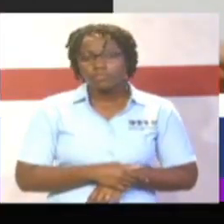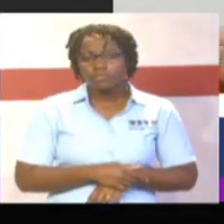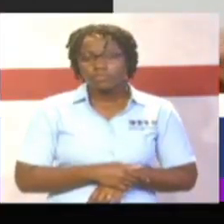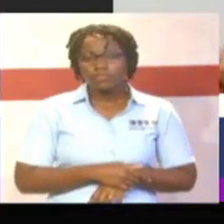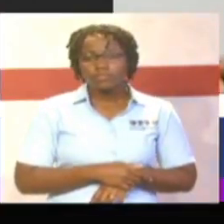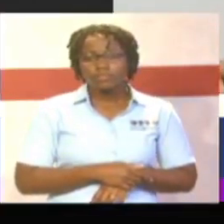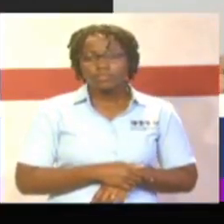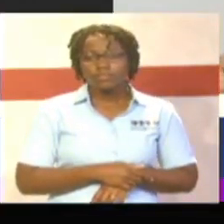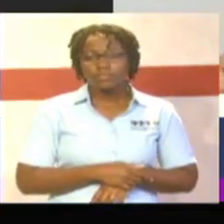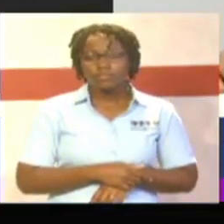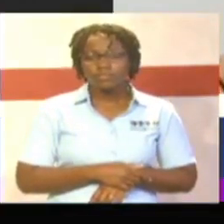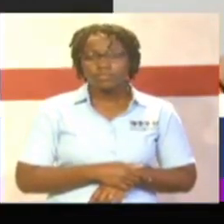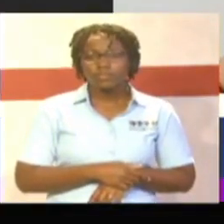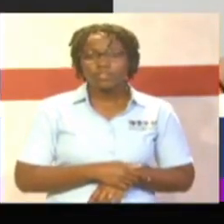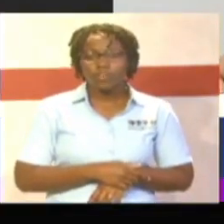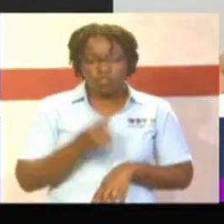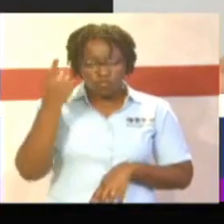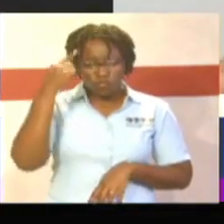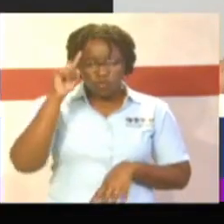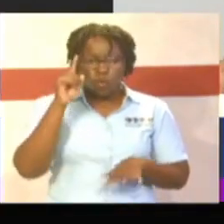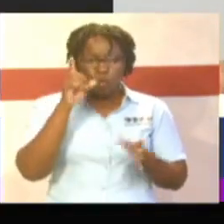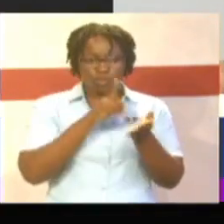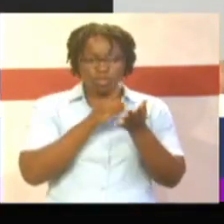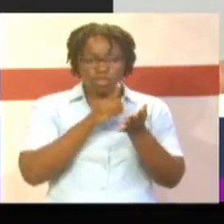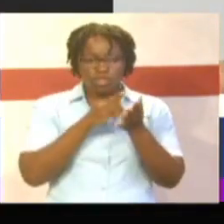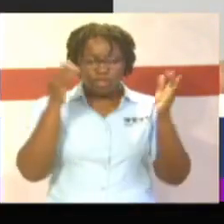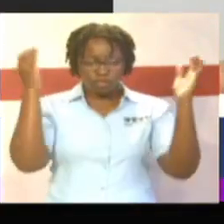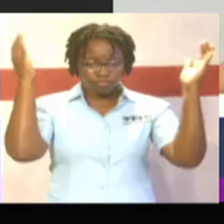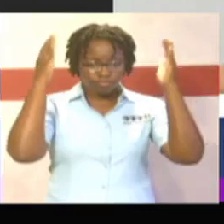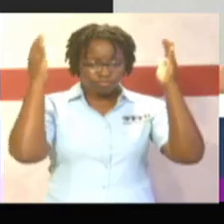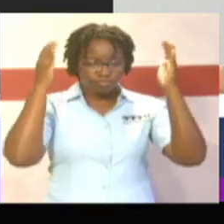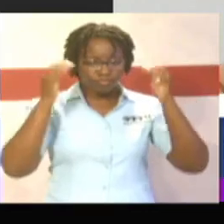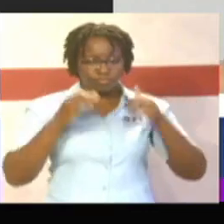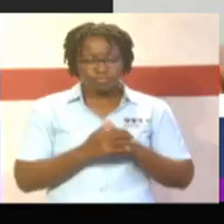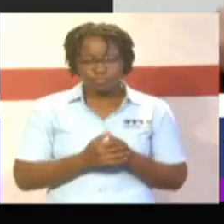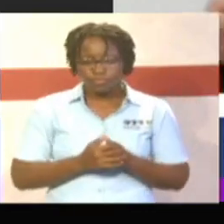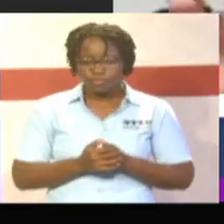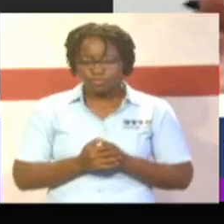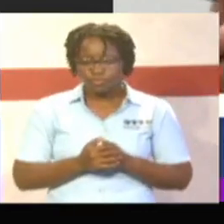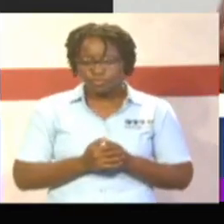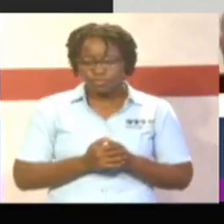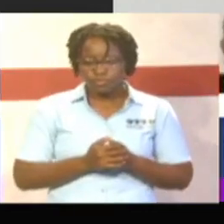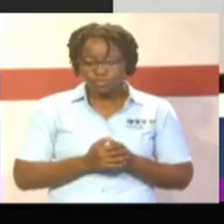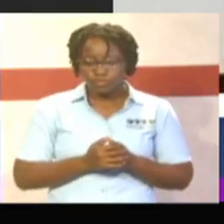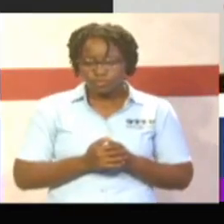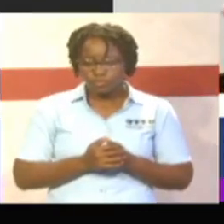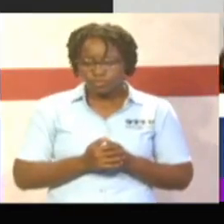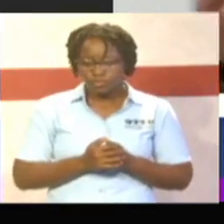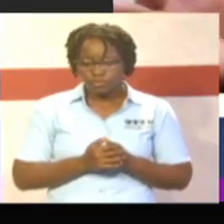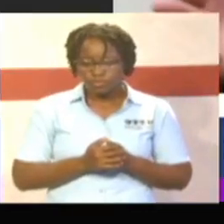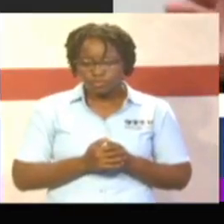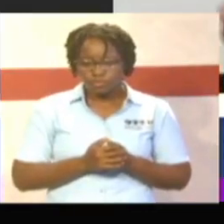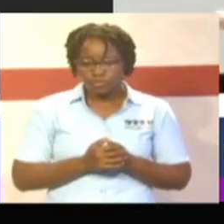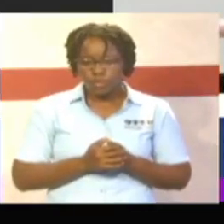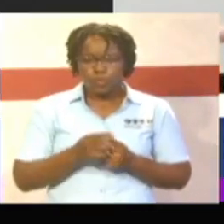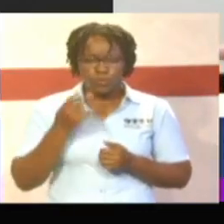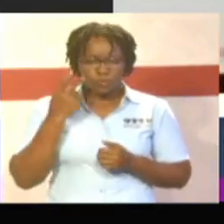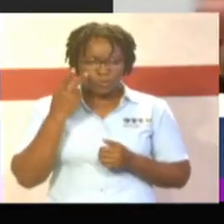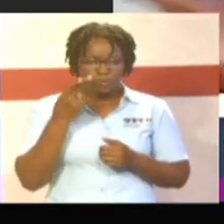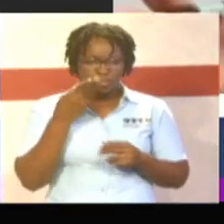My questions are for Dr. Hines. Dr. Hines, in light of October, we're seeing this